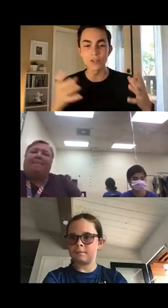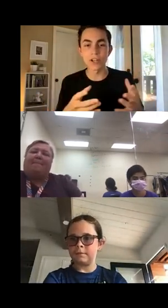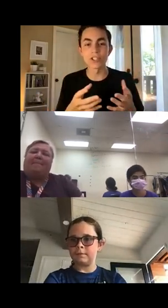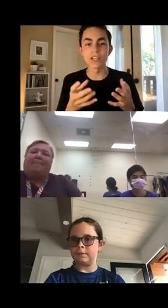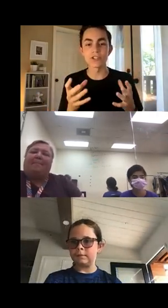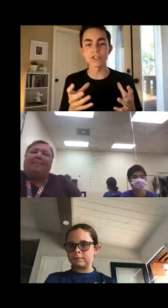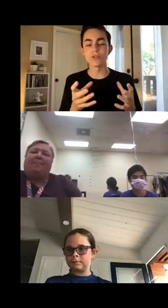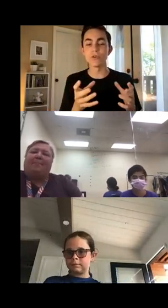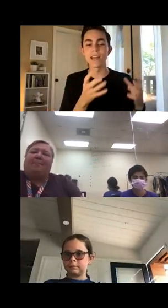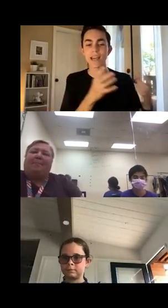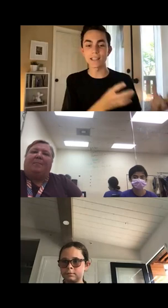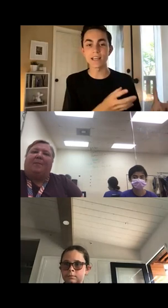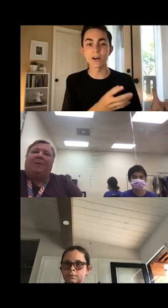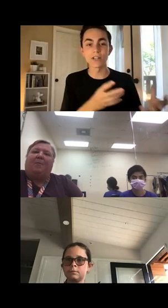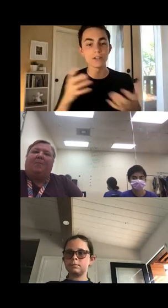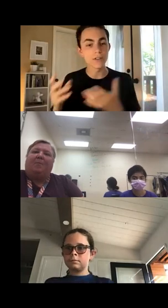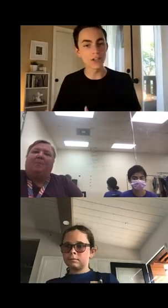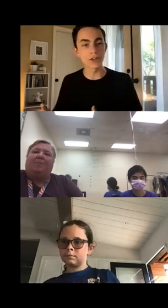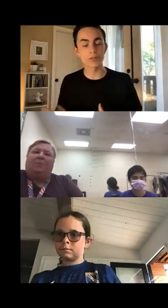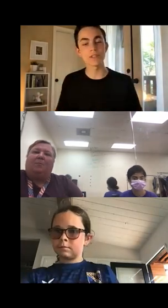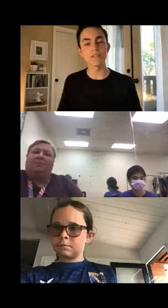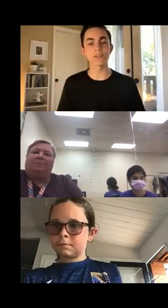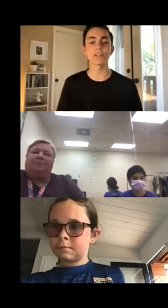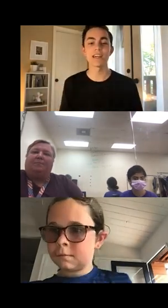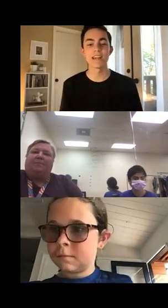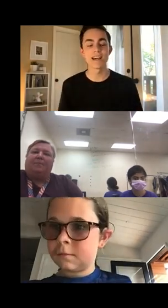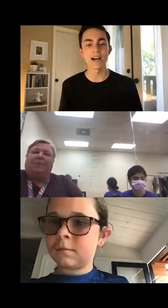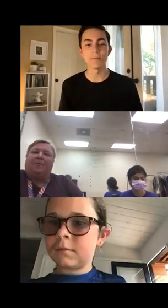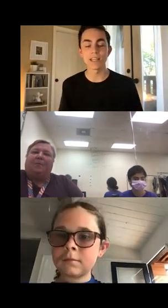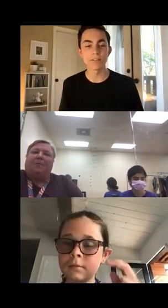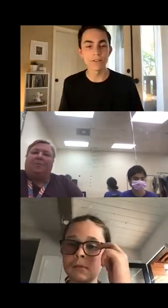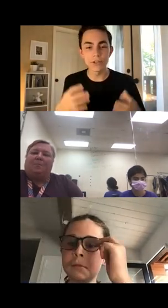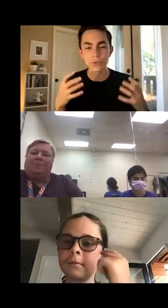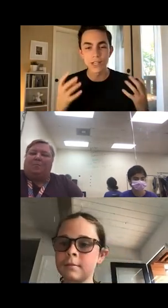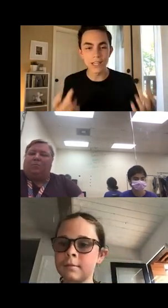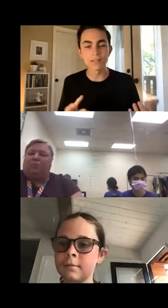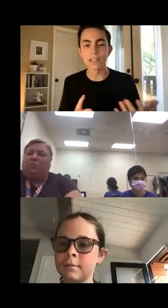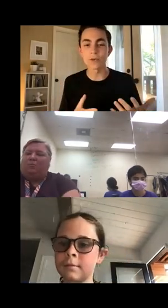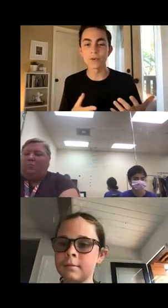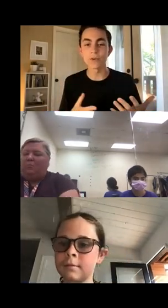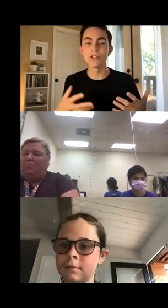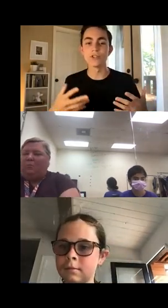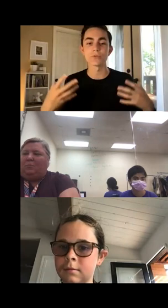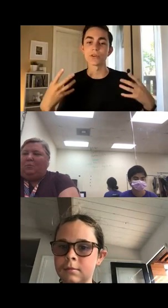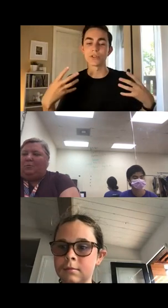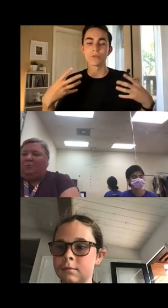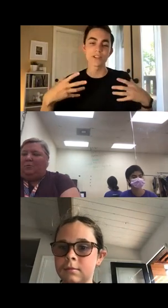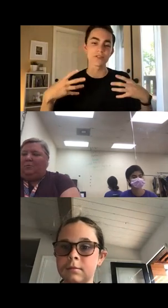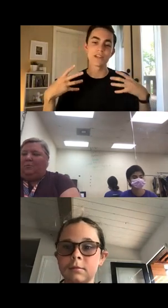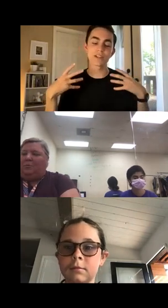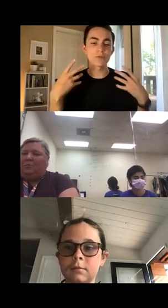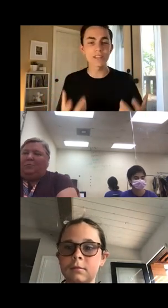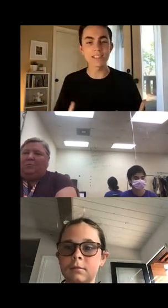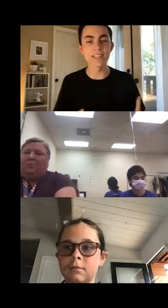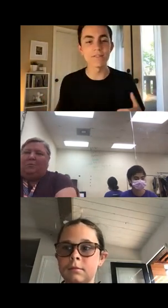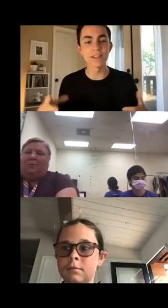an introduction to ASL in theater specifically. It's a very creative language where you get to